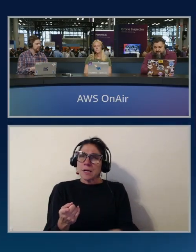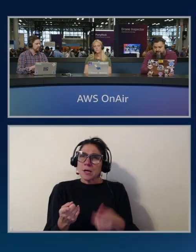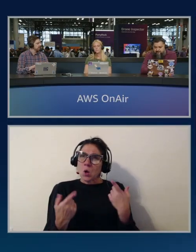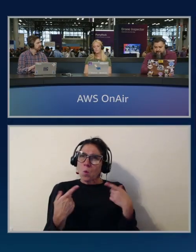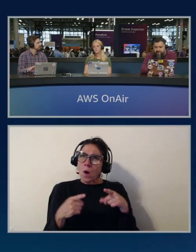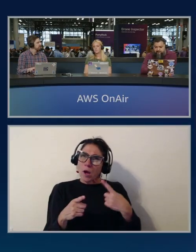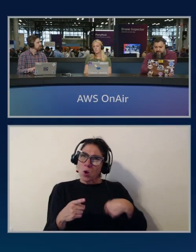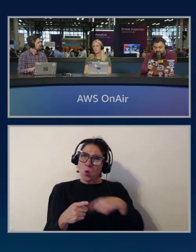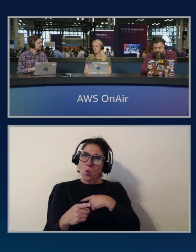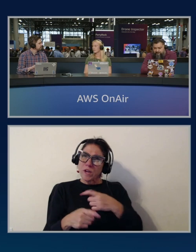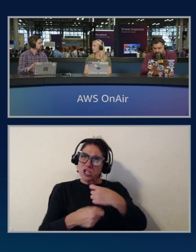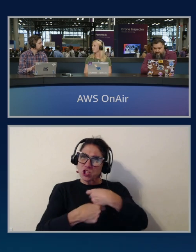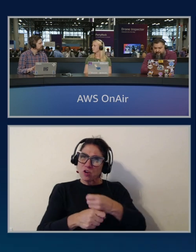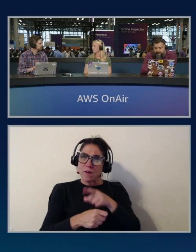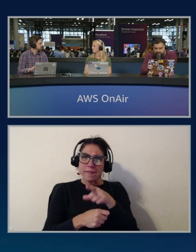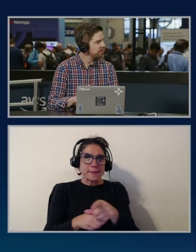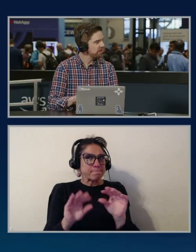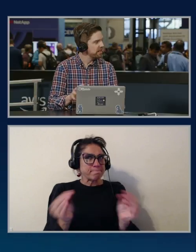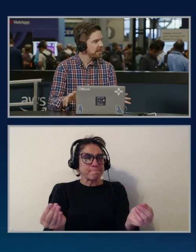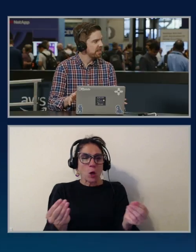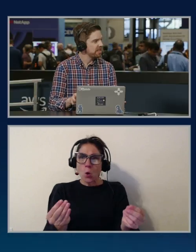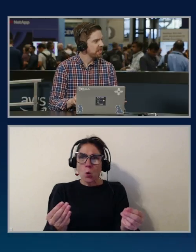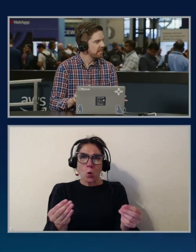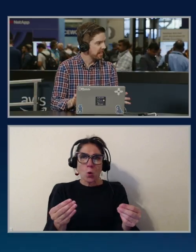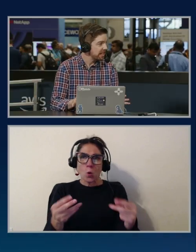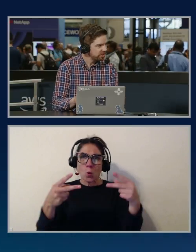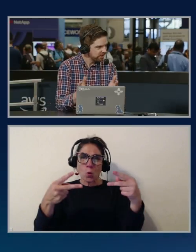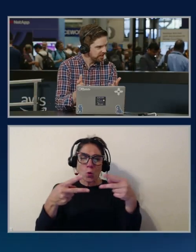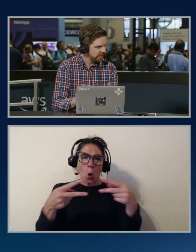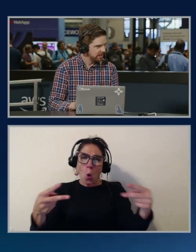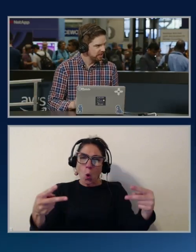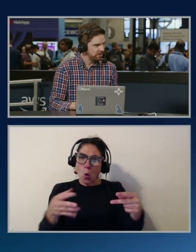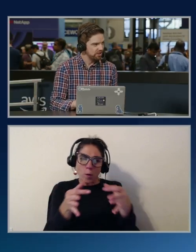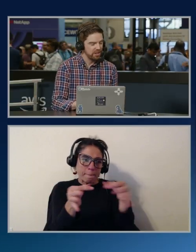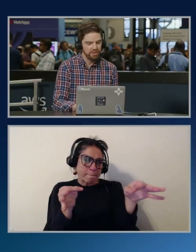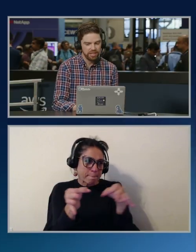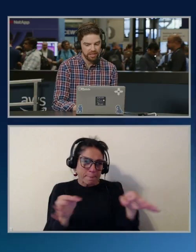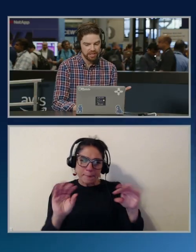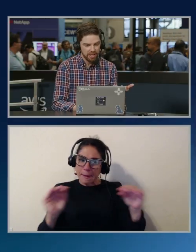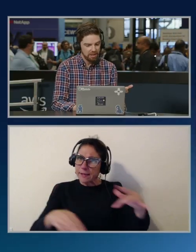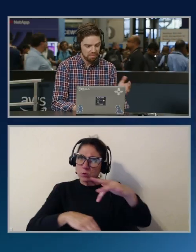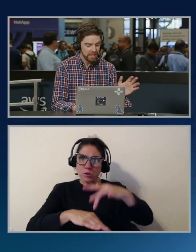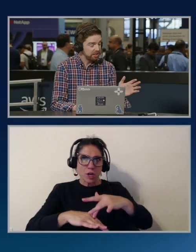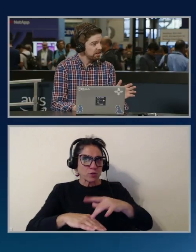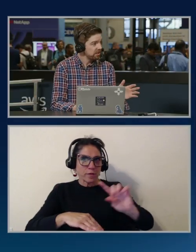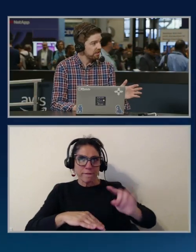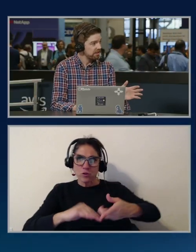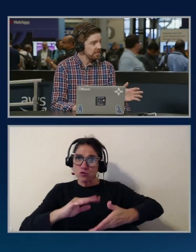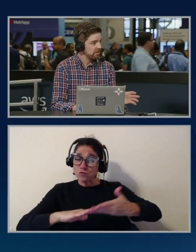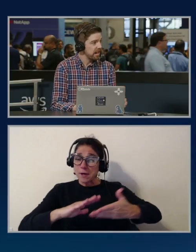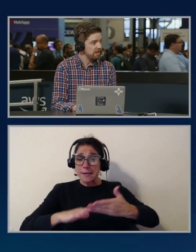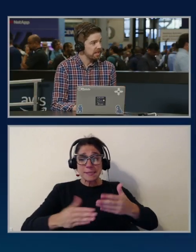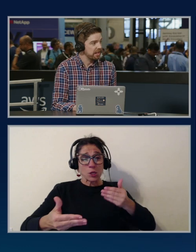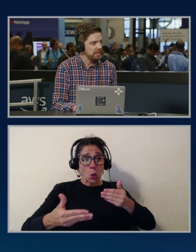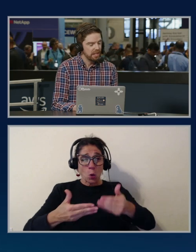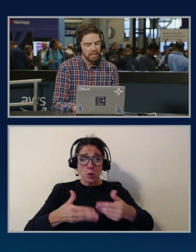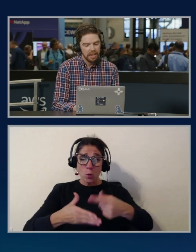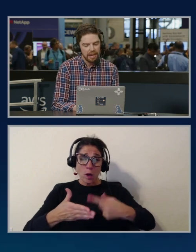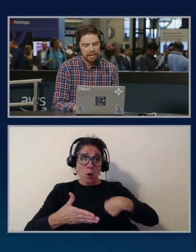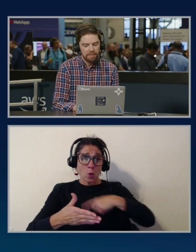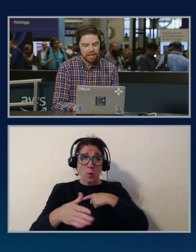generated this, there was no code, nothing that you had to touch, right, to get this first run, which is pretty close to what we described, I